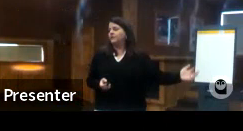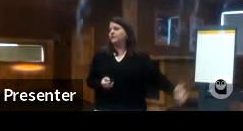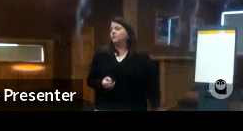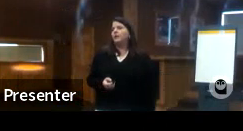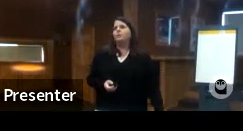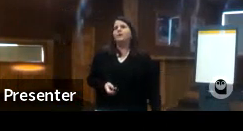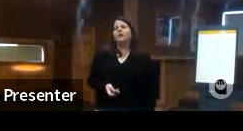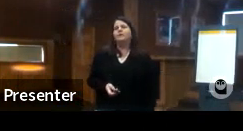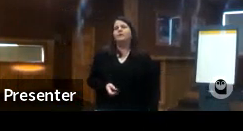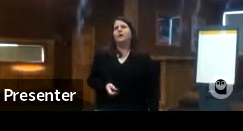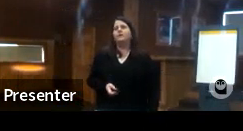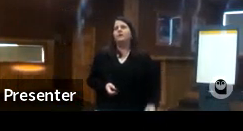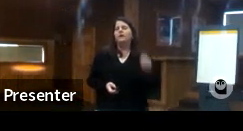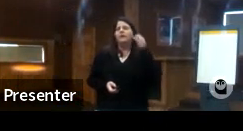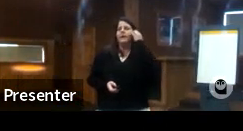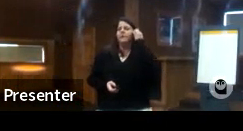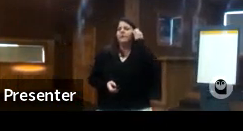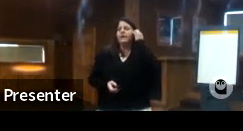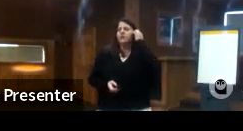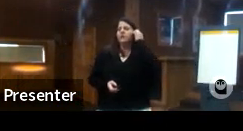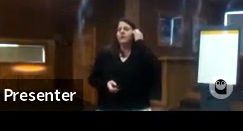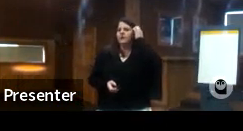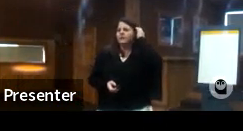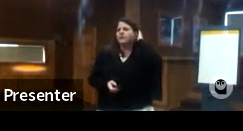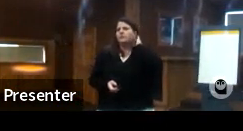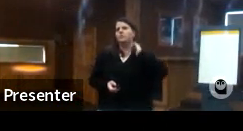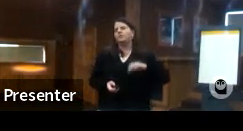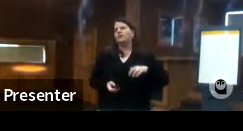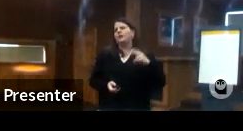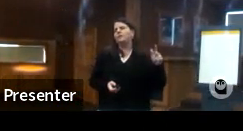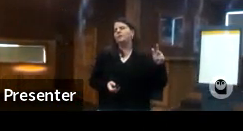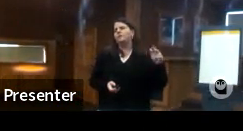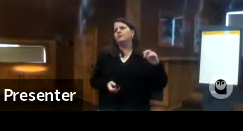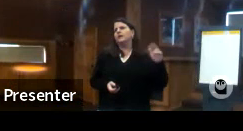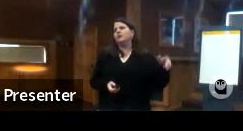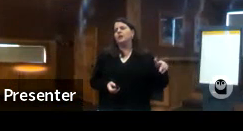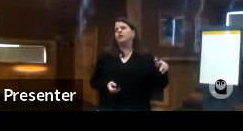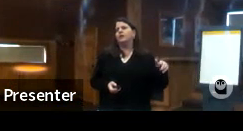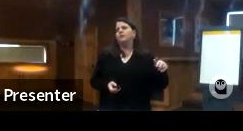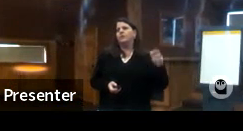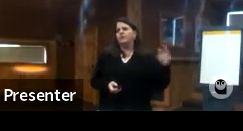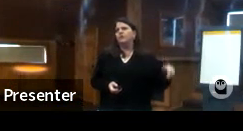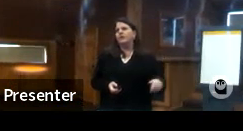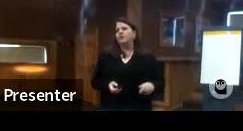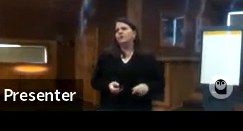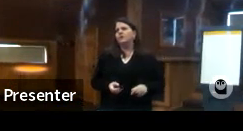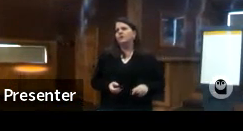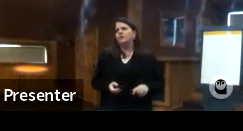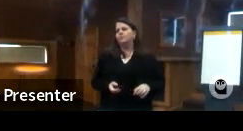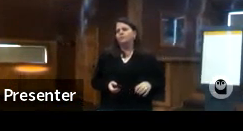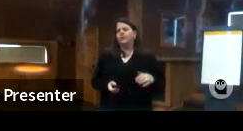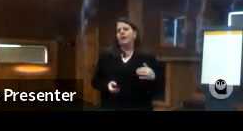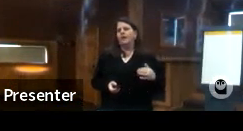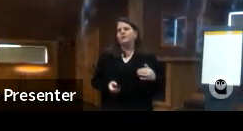time and a place for this as well. We had a trial. It was actually a sex abuse trial that I was second chairing with another